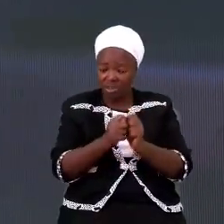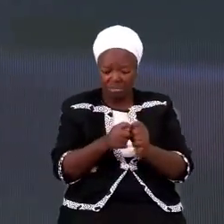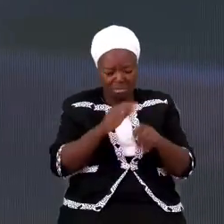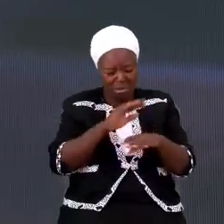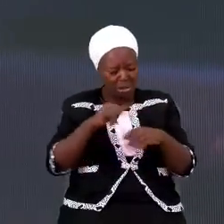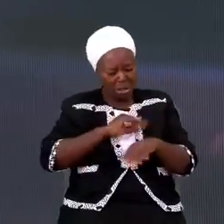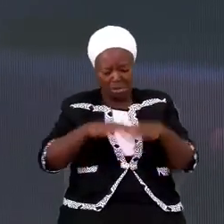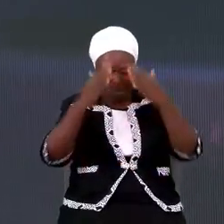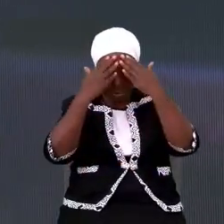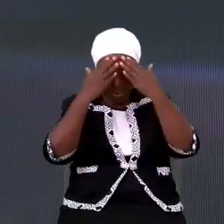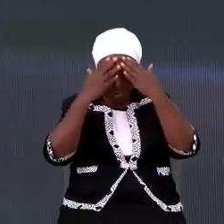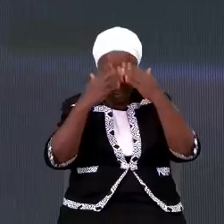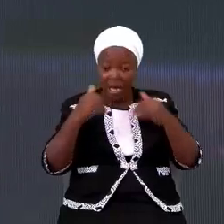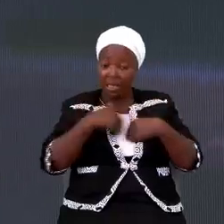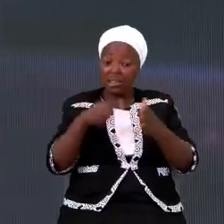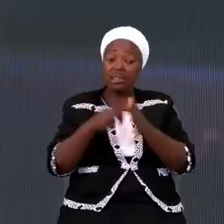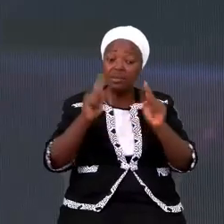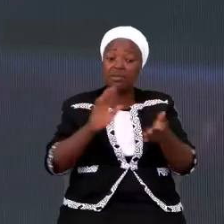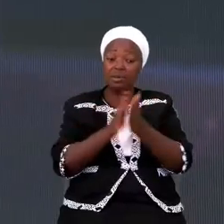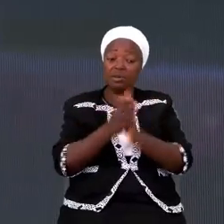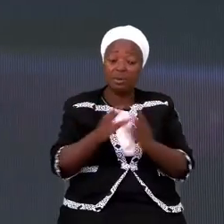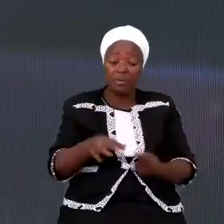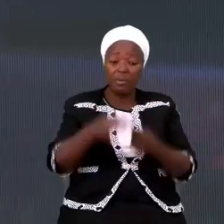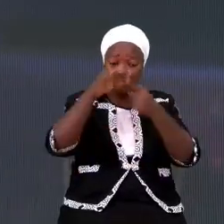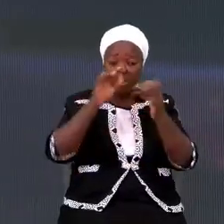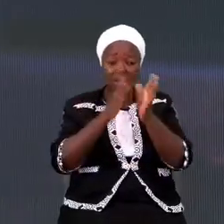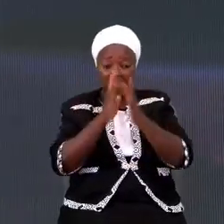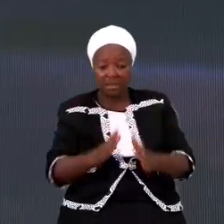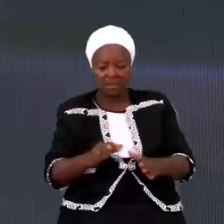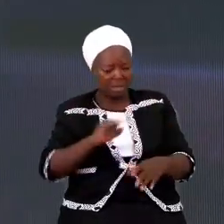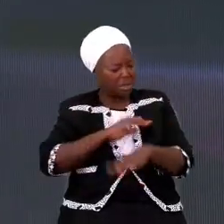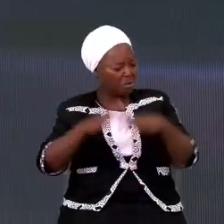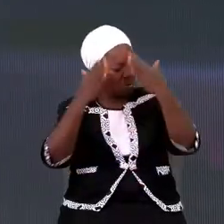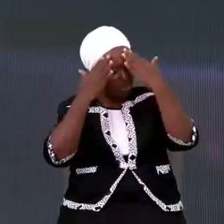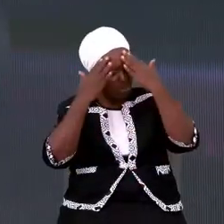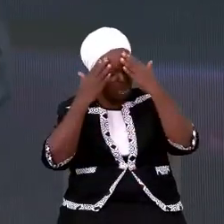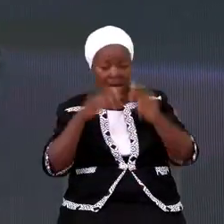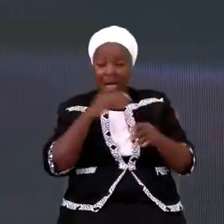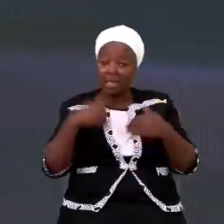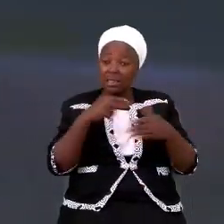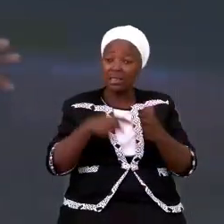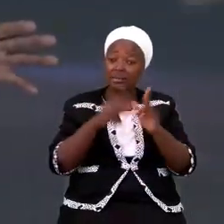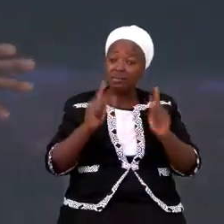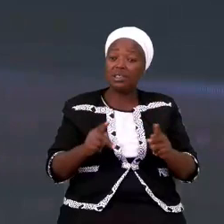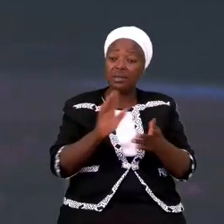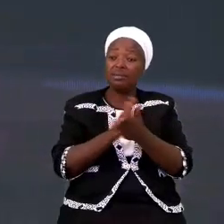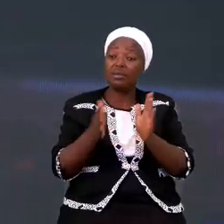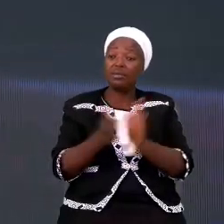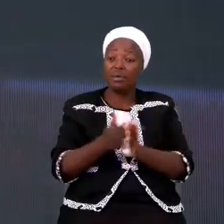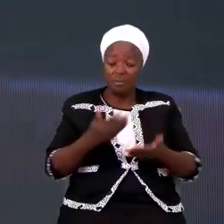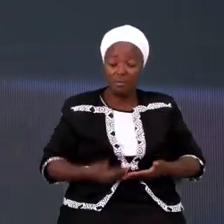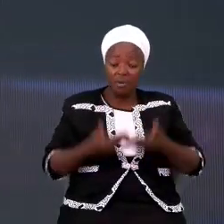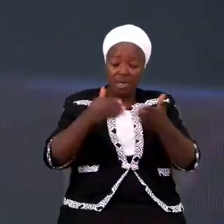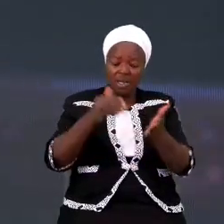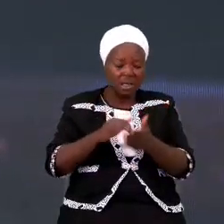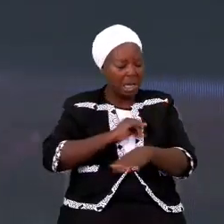We cannot. Has he become sanctified? Purified? We can't tell. Or is he still like us?